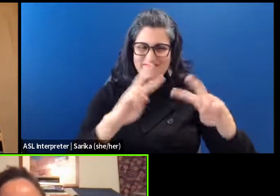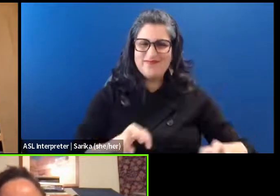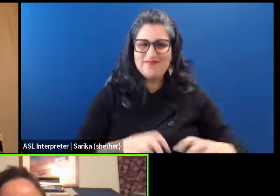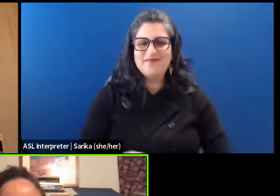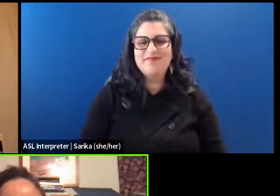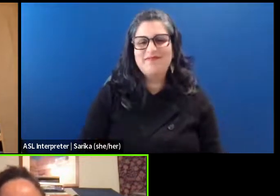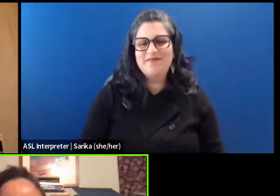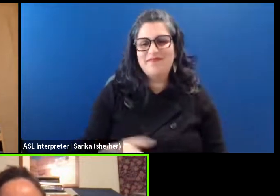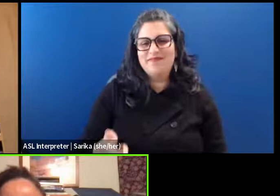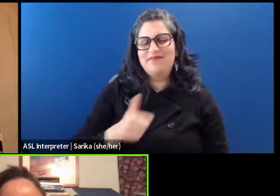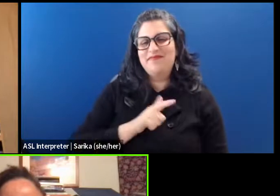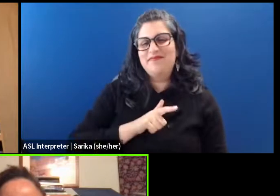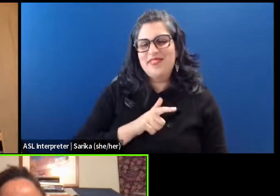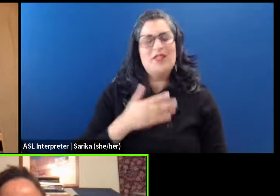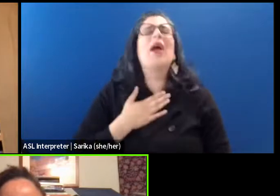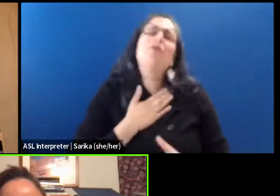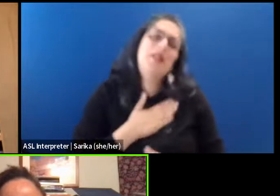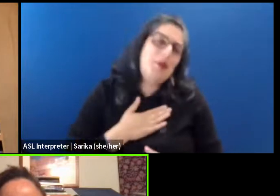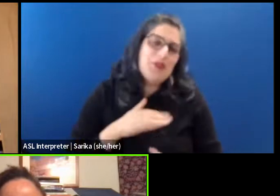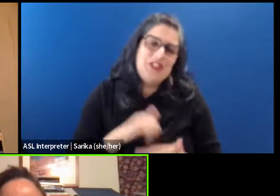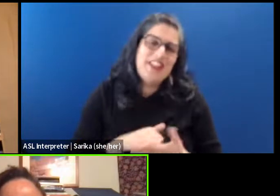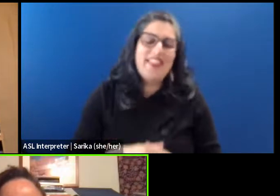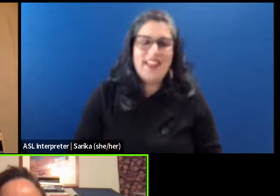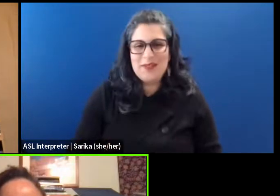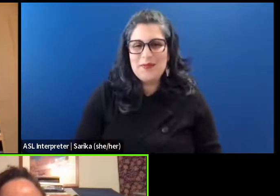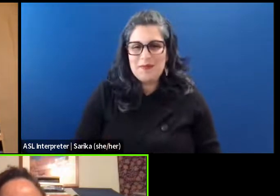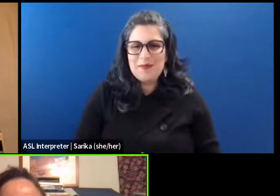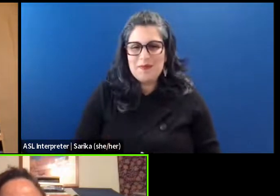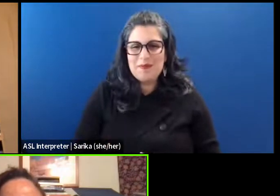Yeah, so I really appreciate that.